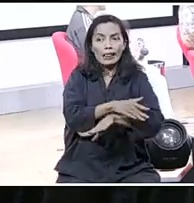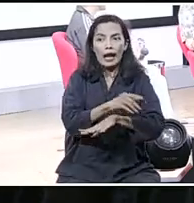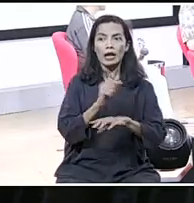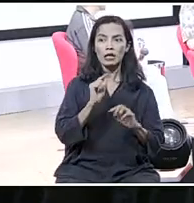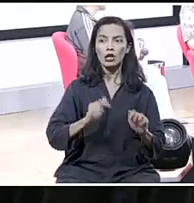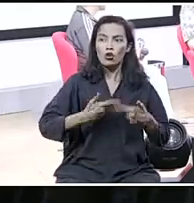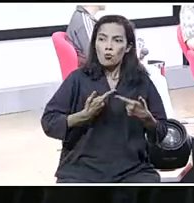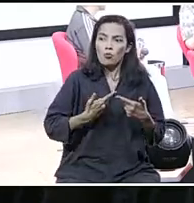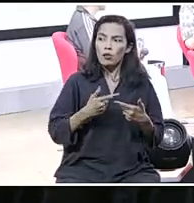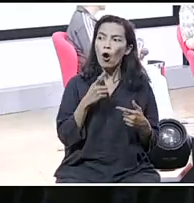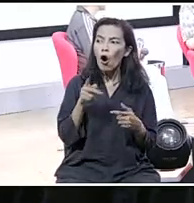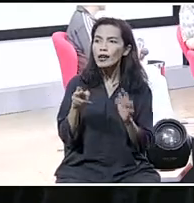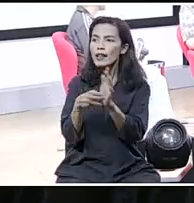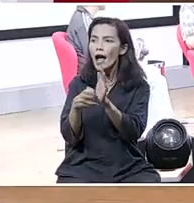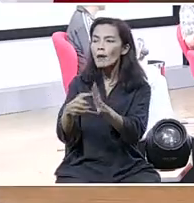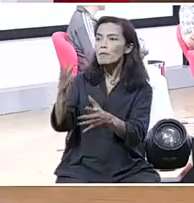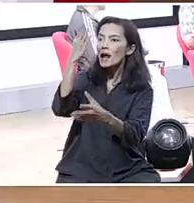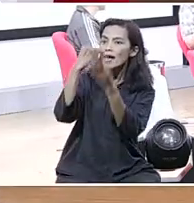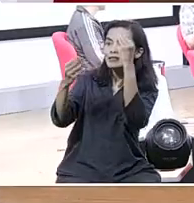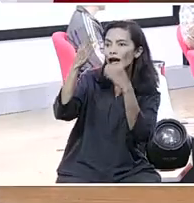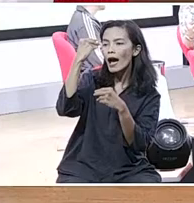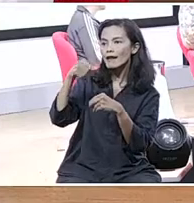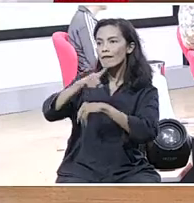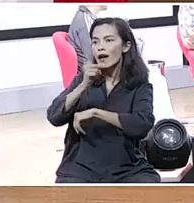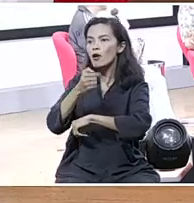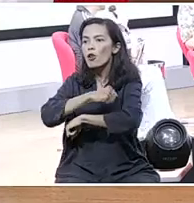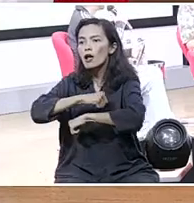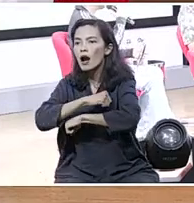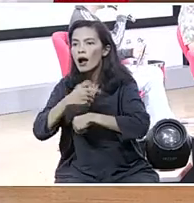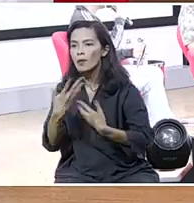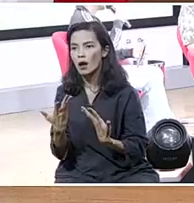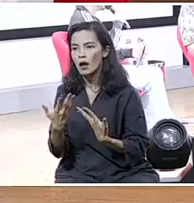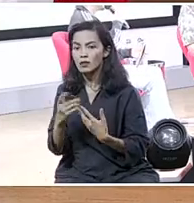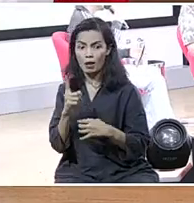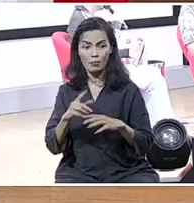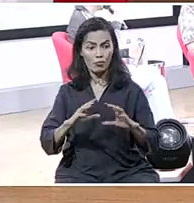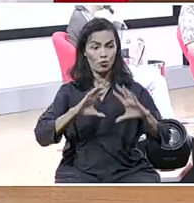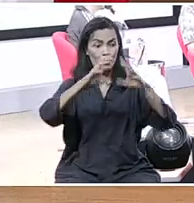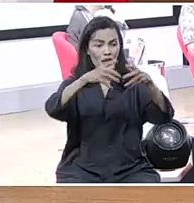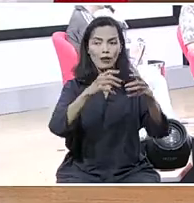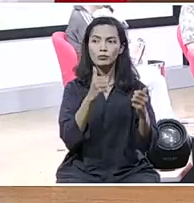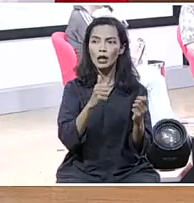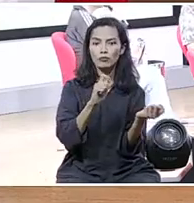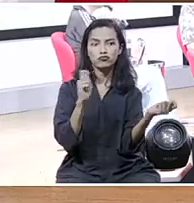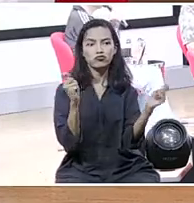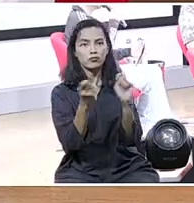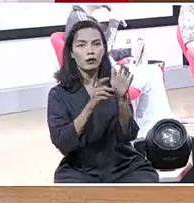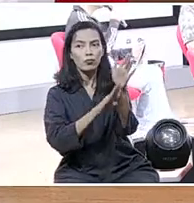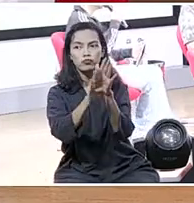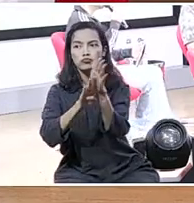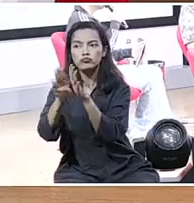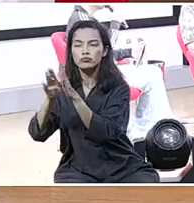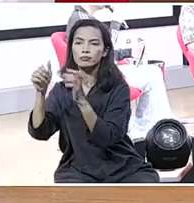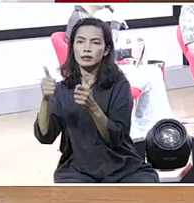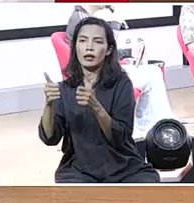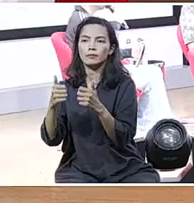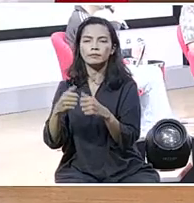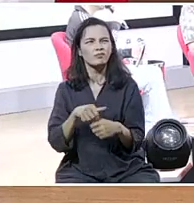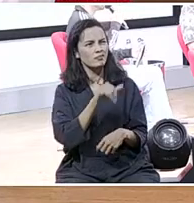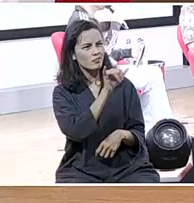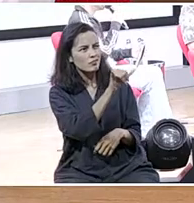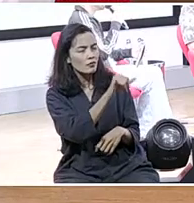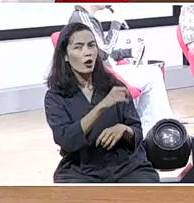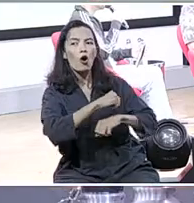help this world be a better place to live in. Exactly. And sports plays a big role as well